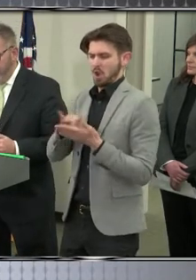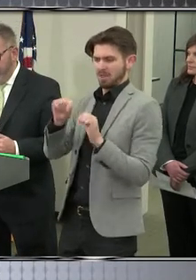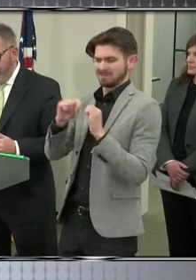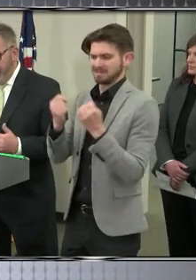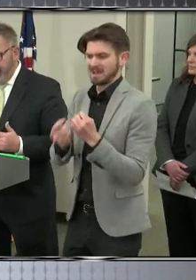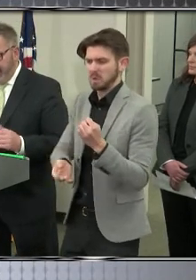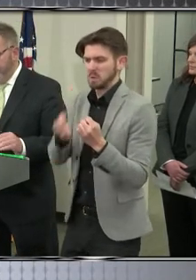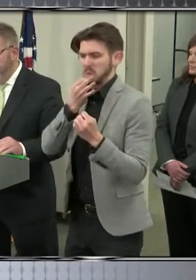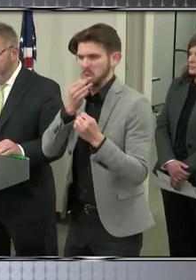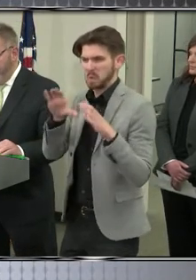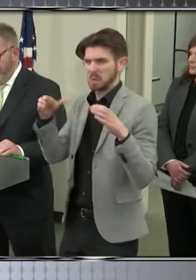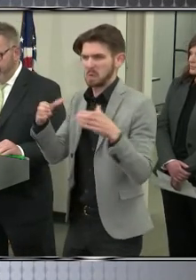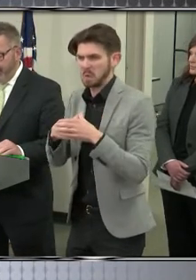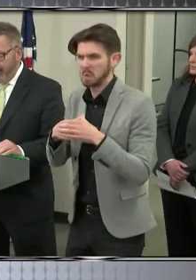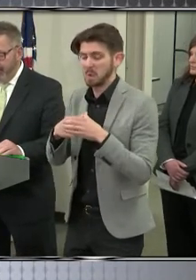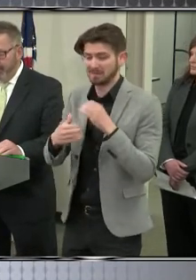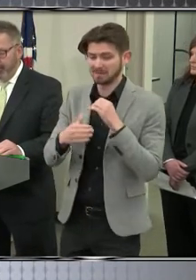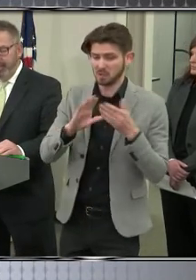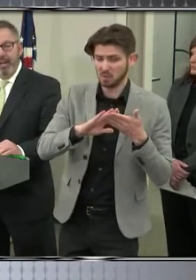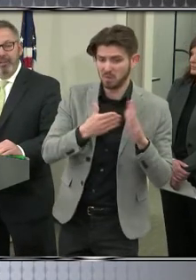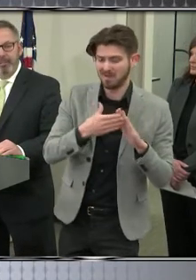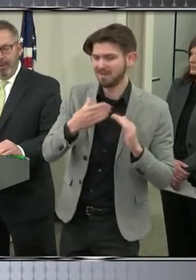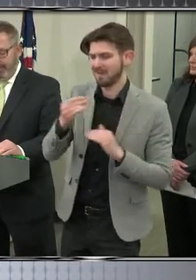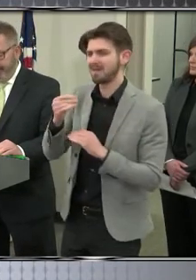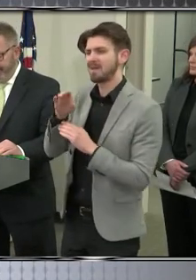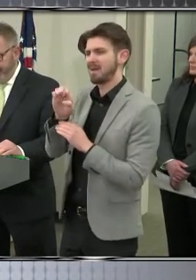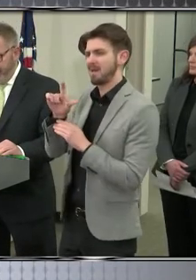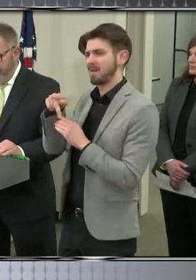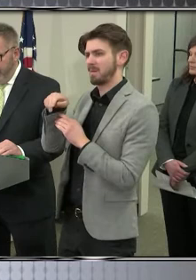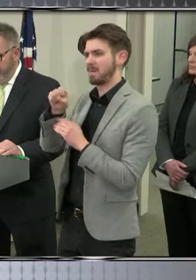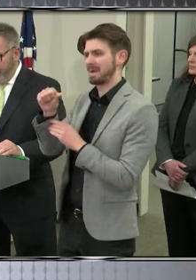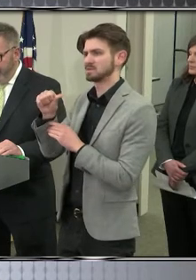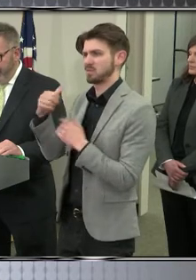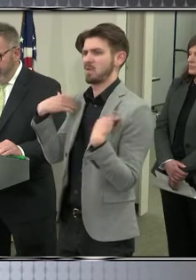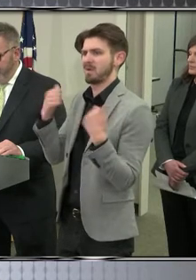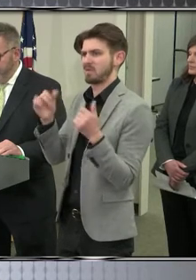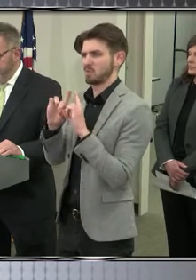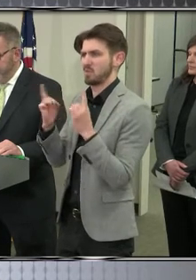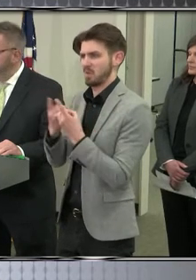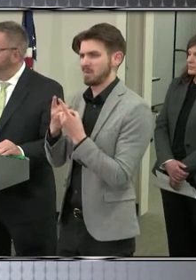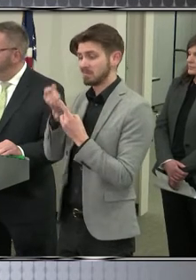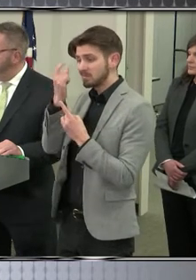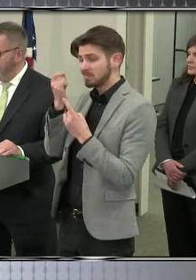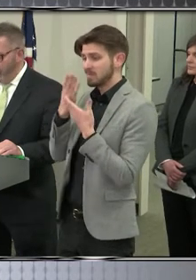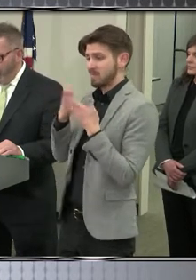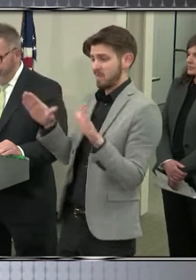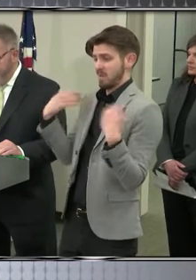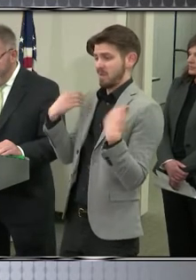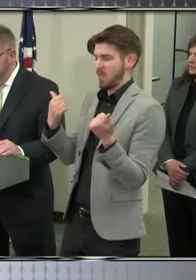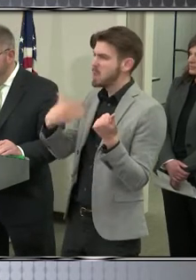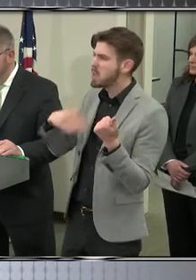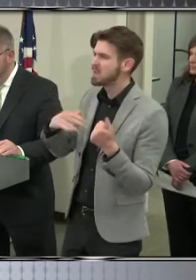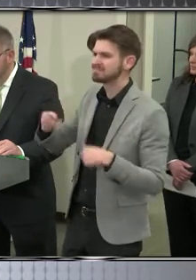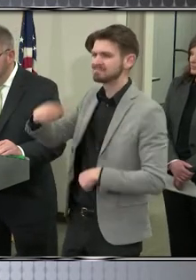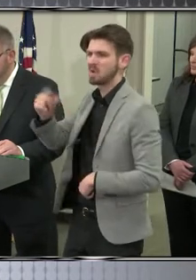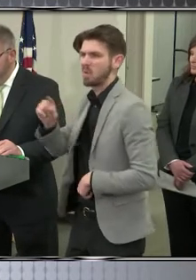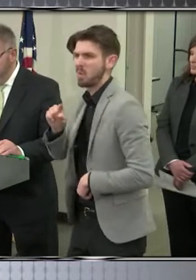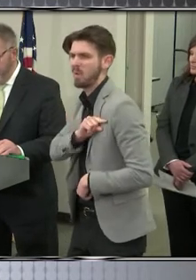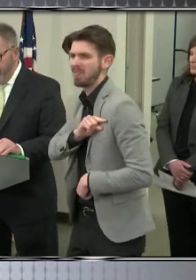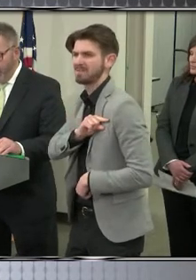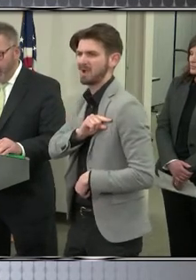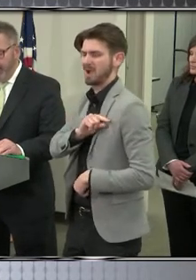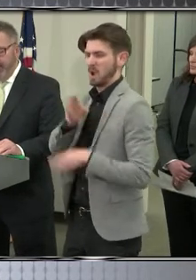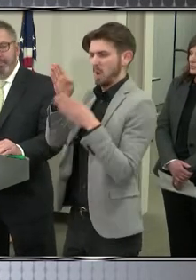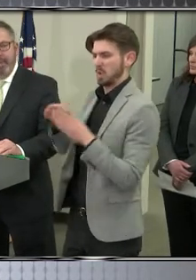the community and at the El Paso County Public Health Department. Public Health has a team of highly qualified